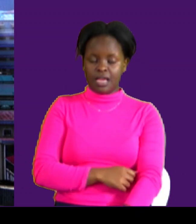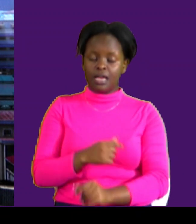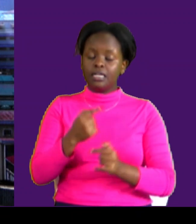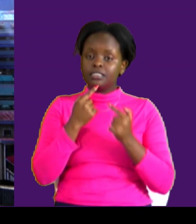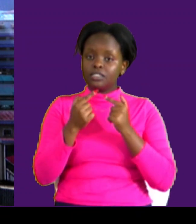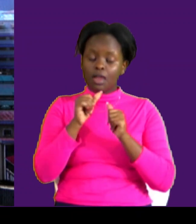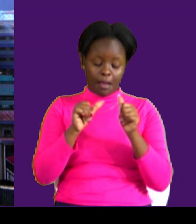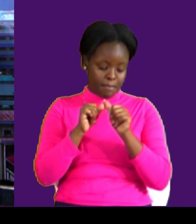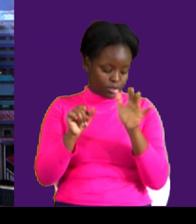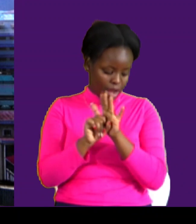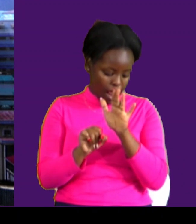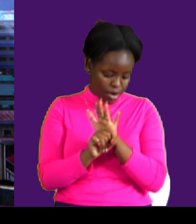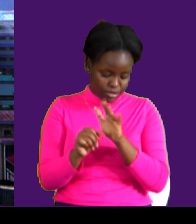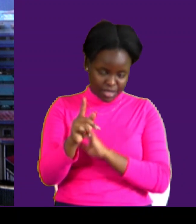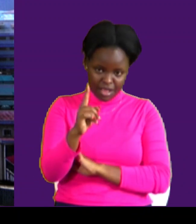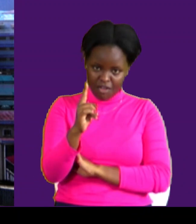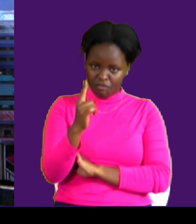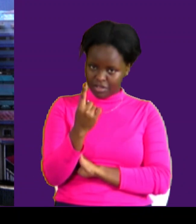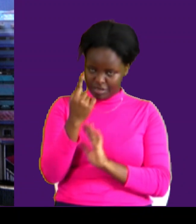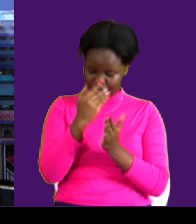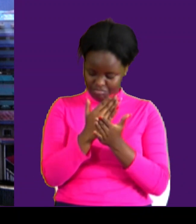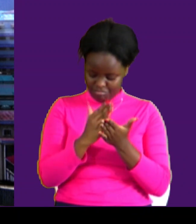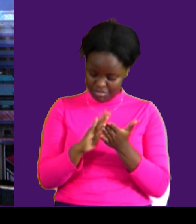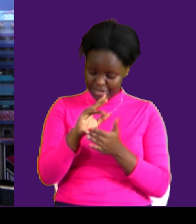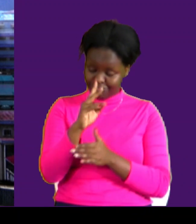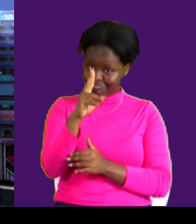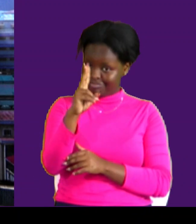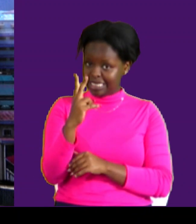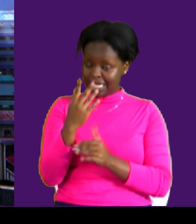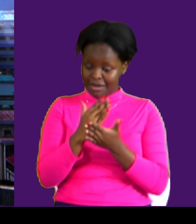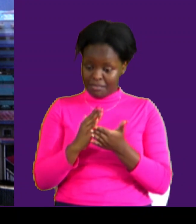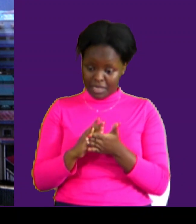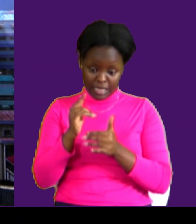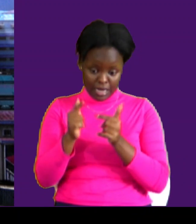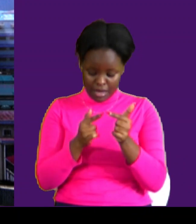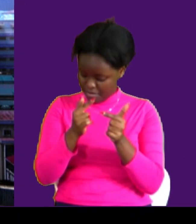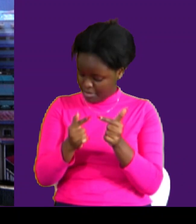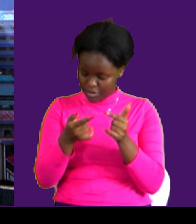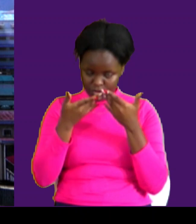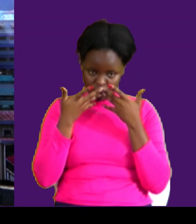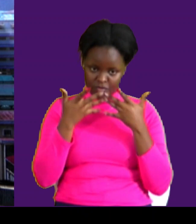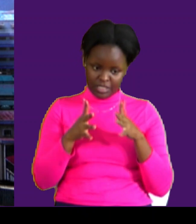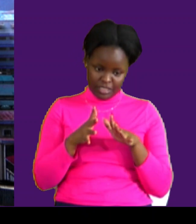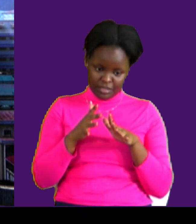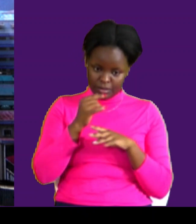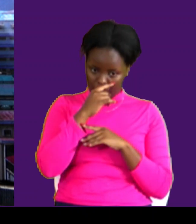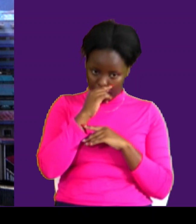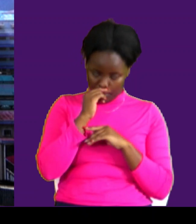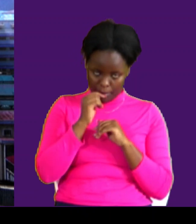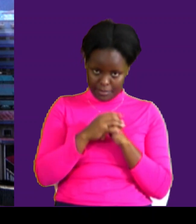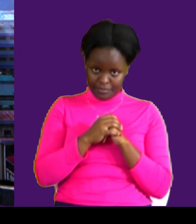much about it in the first part, and in the second part, we are just coming to conclude